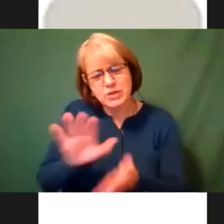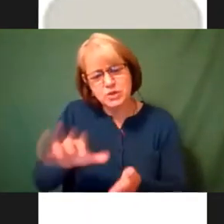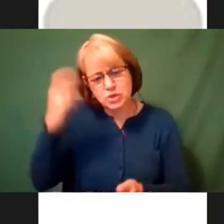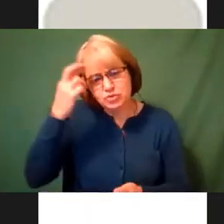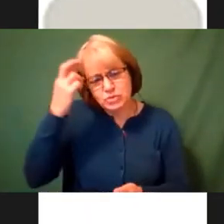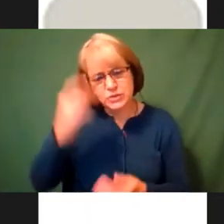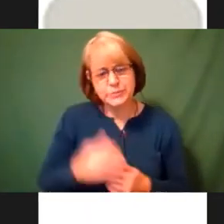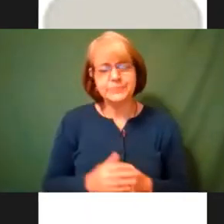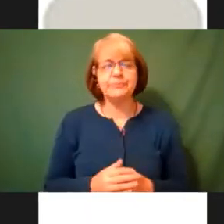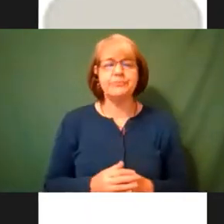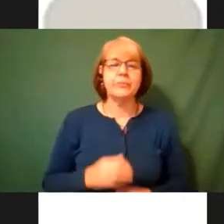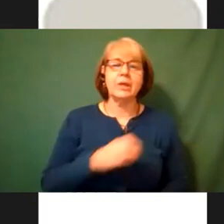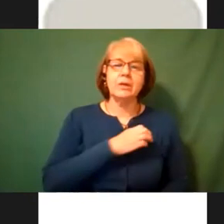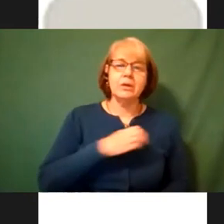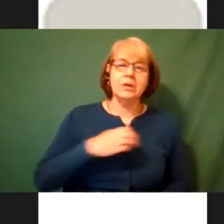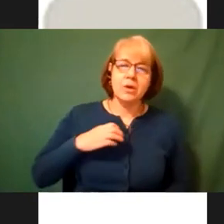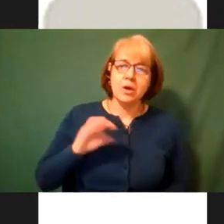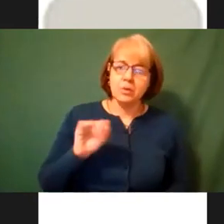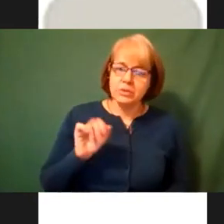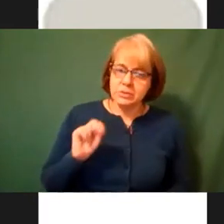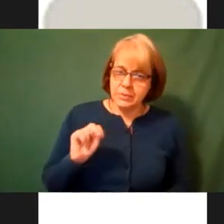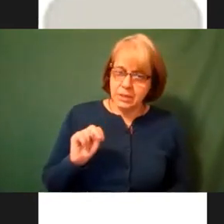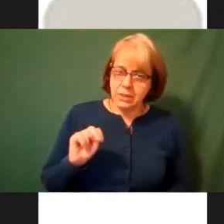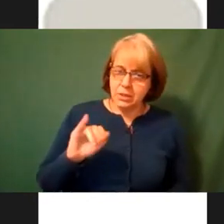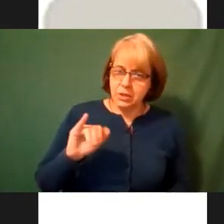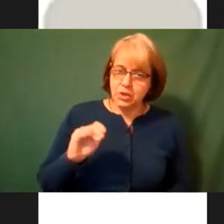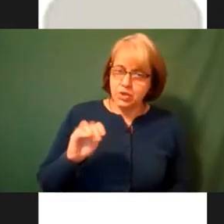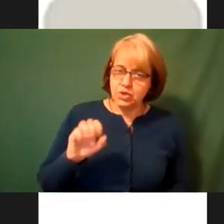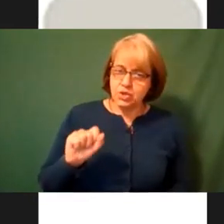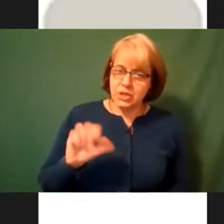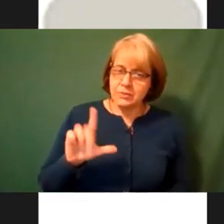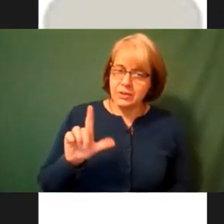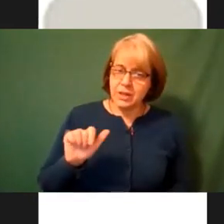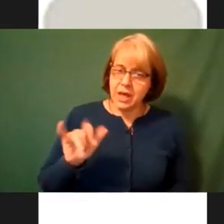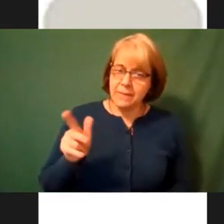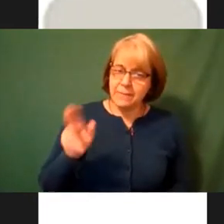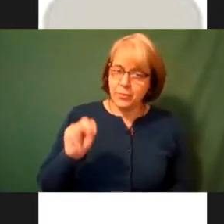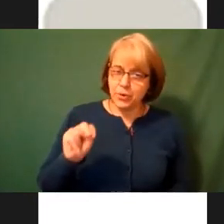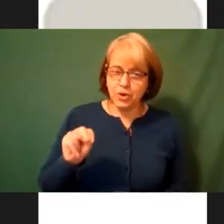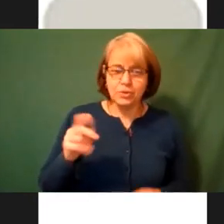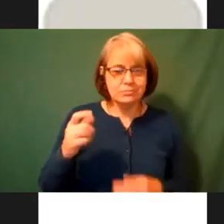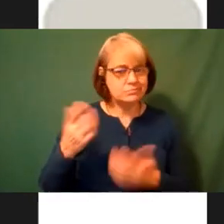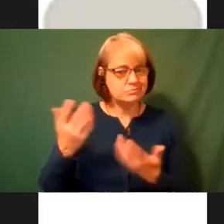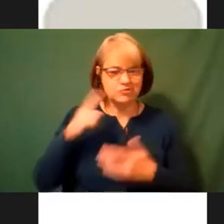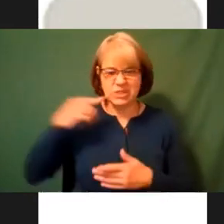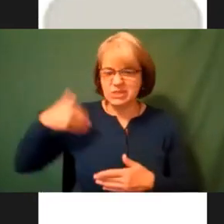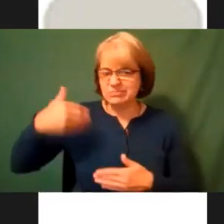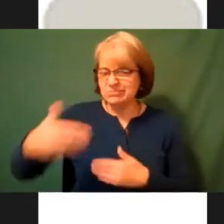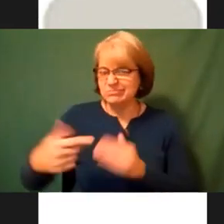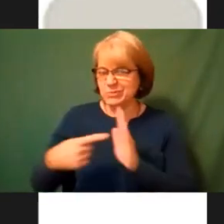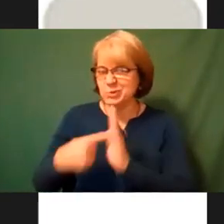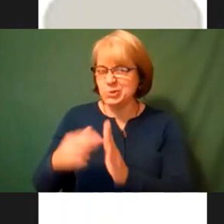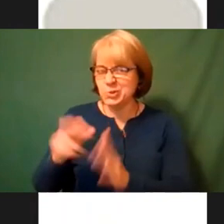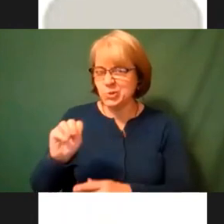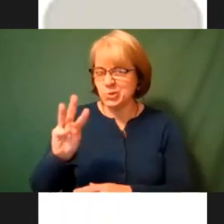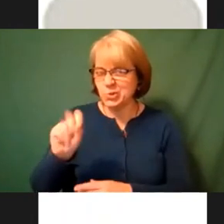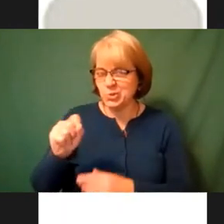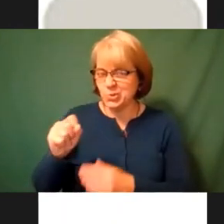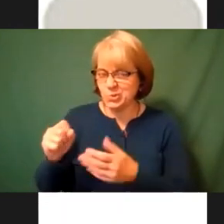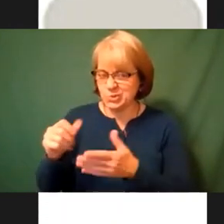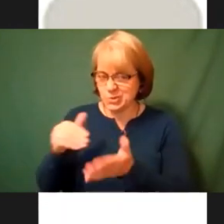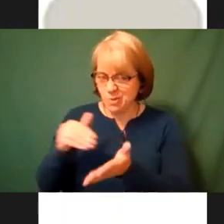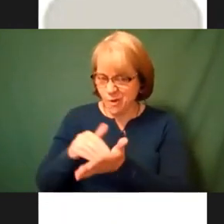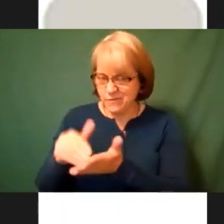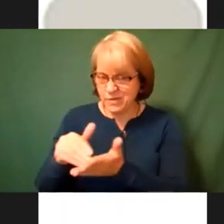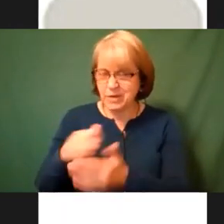James Clyburn, who's an African-American congressman in South Carolina. And he's been on the news a lot lately. And I always have to make sure I